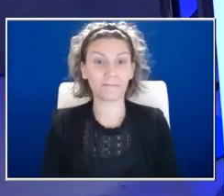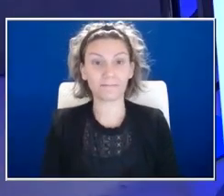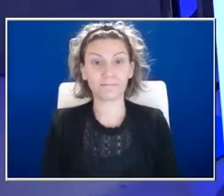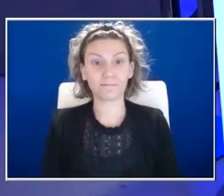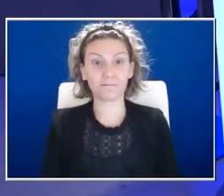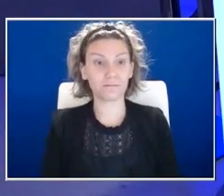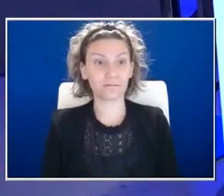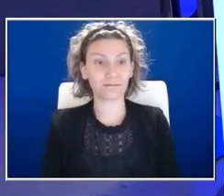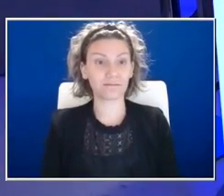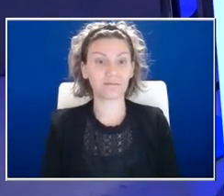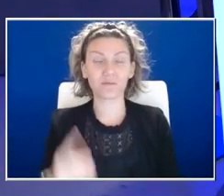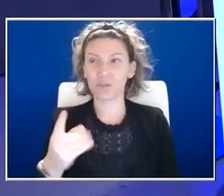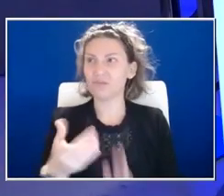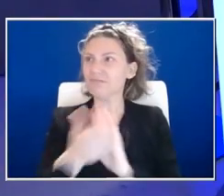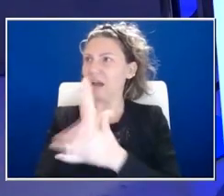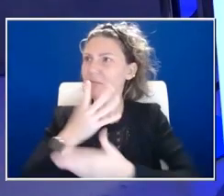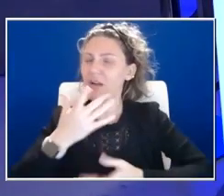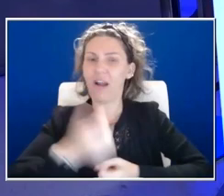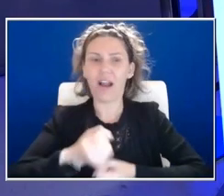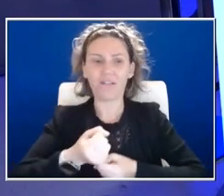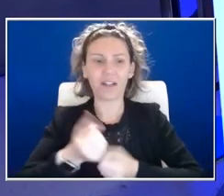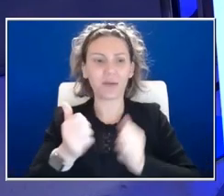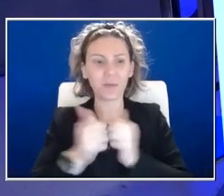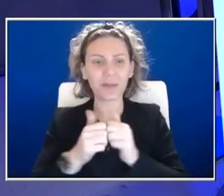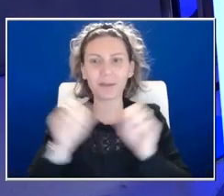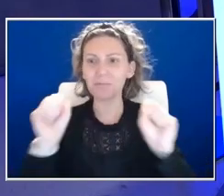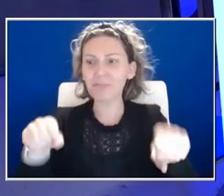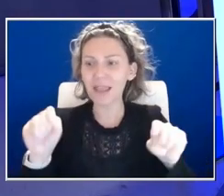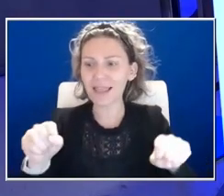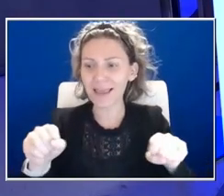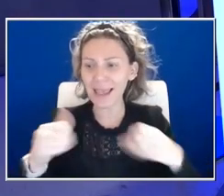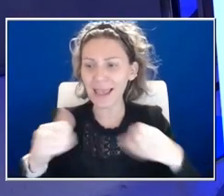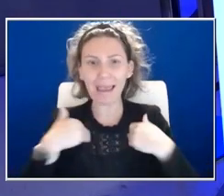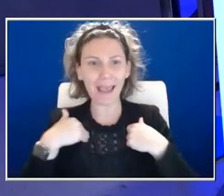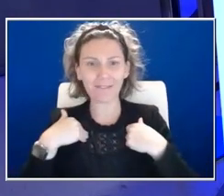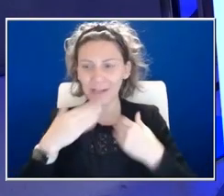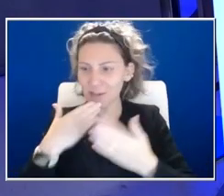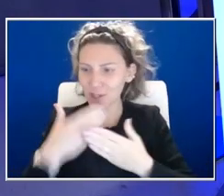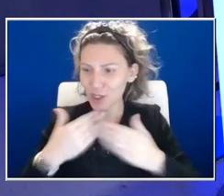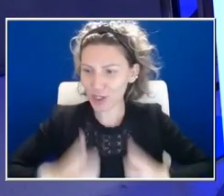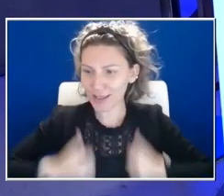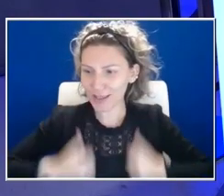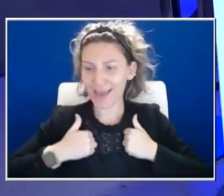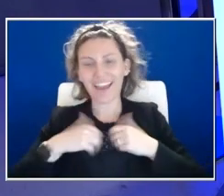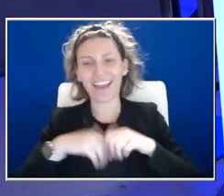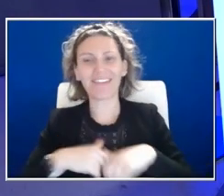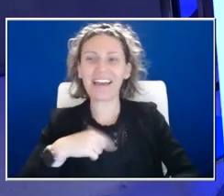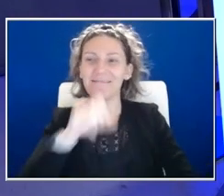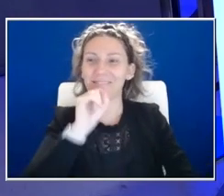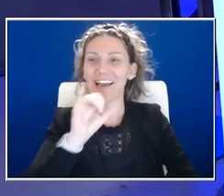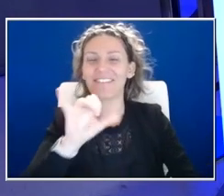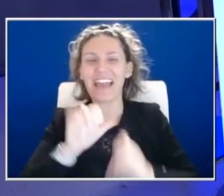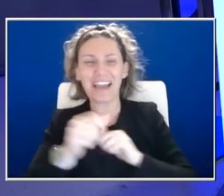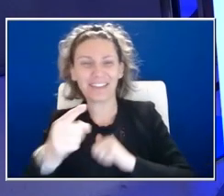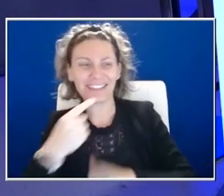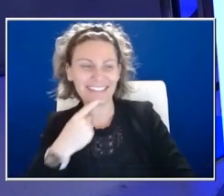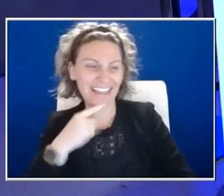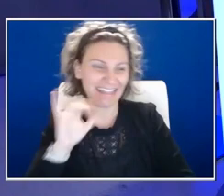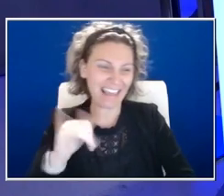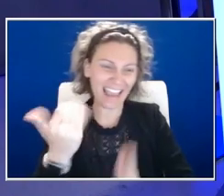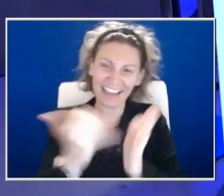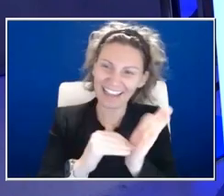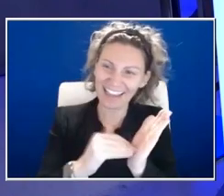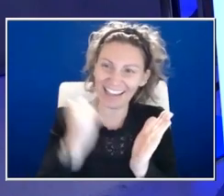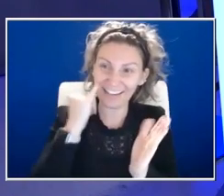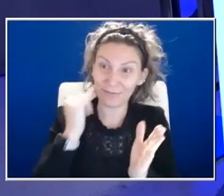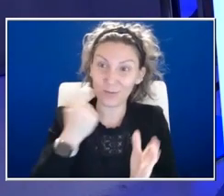confidence in the ability, you know, to have a good life. I love how you said that. And then, again, if you're just joining us, he was just